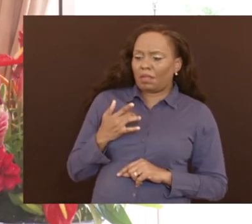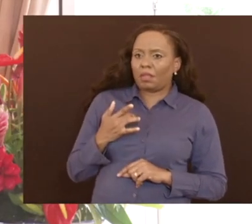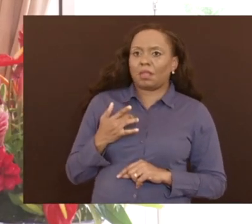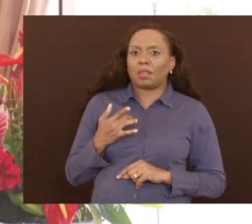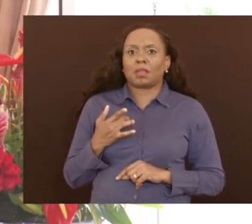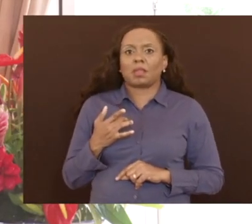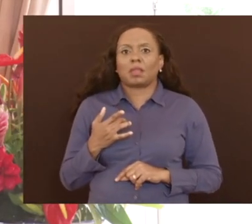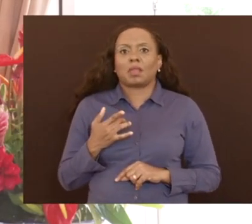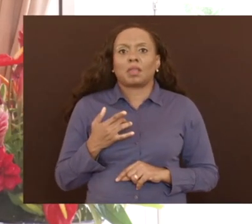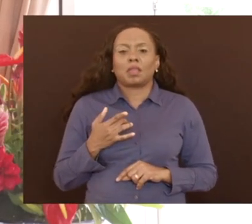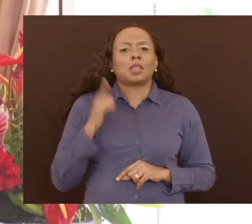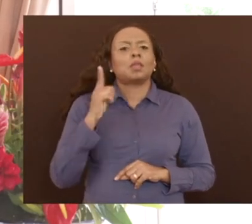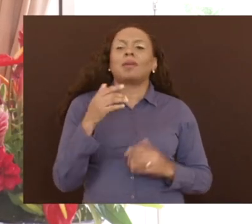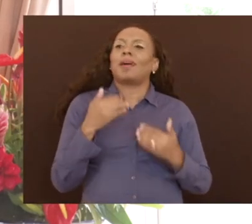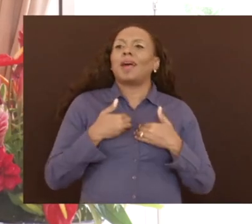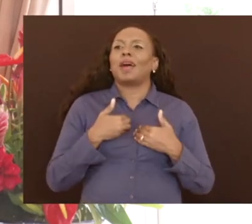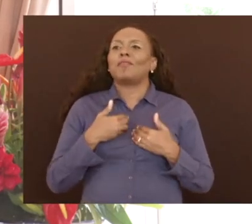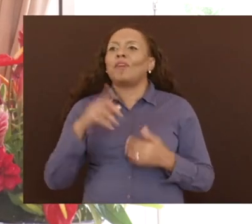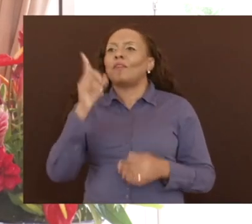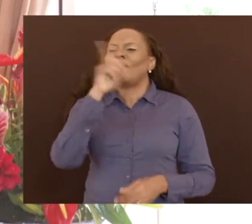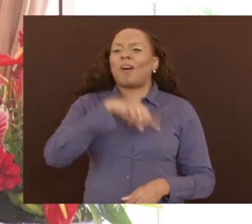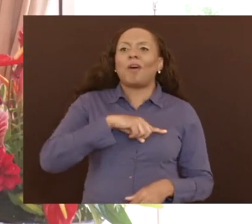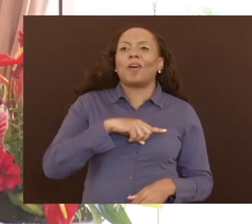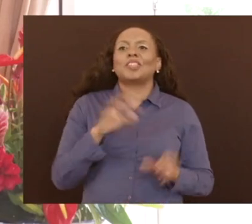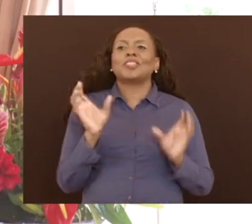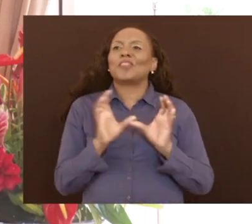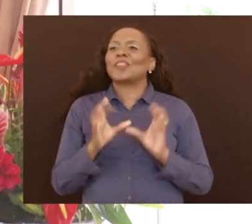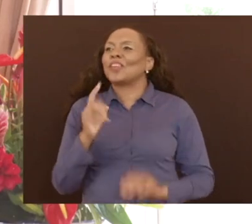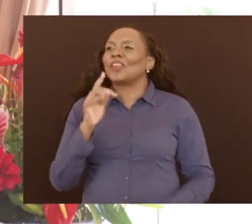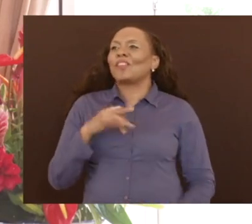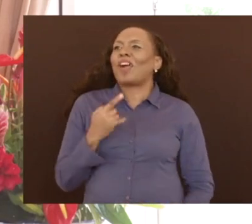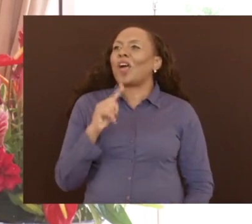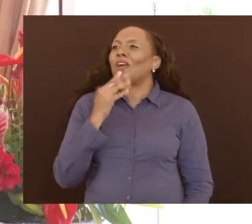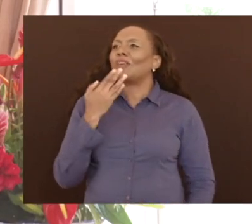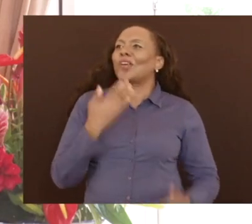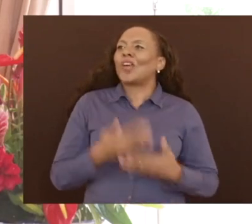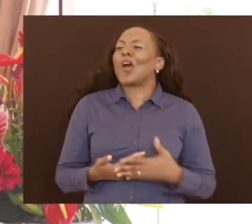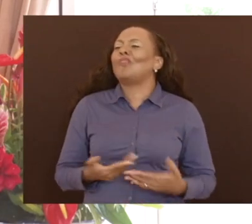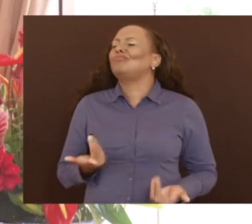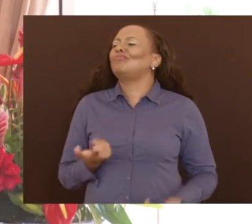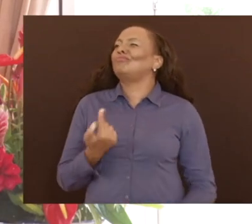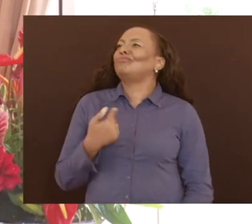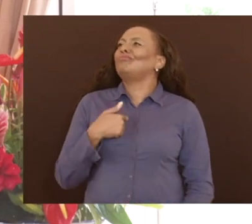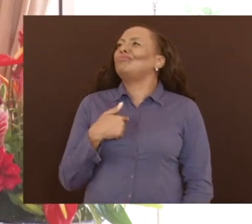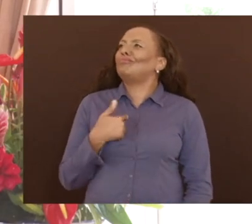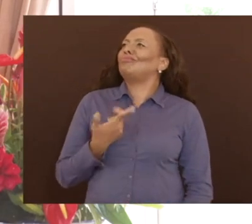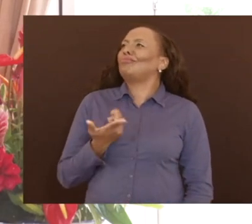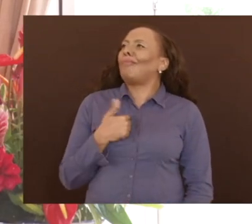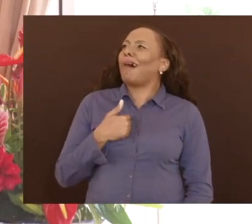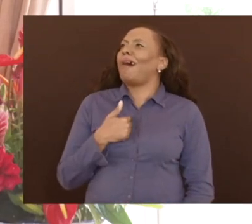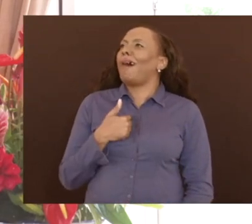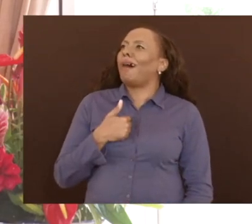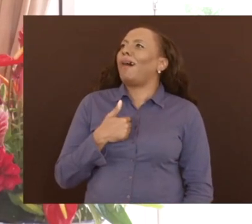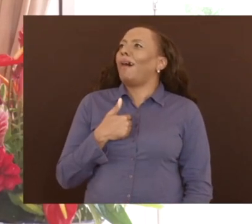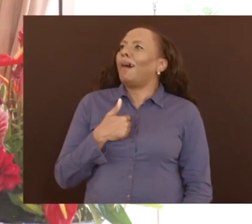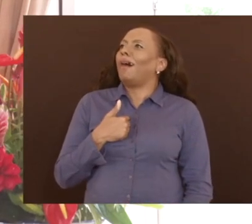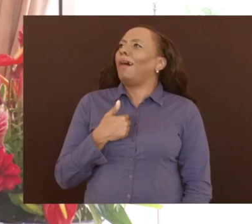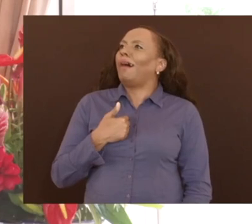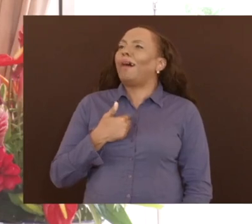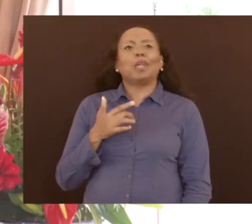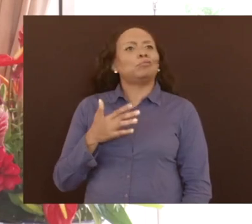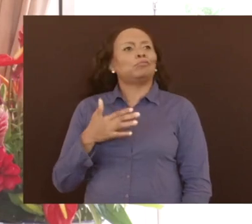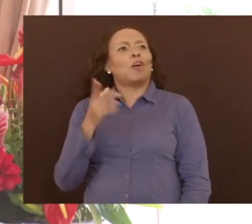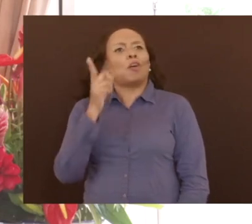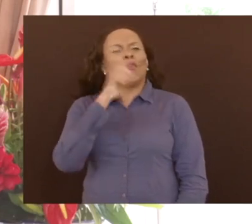or the seaport with a fraudulent certificate and you feel it's over, don't feel it's over, because there's something called post-entry audit, and we